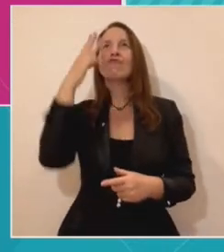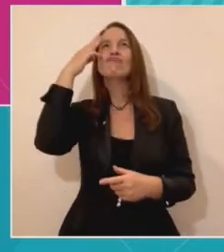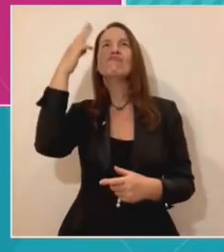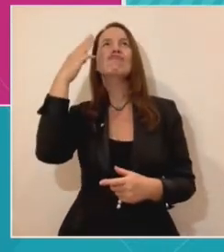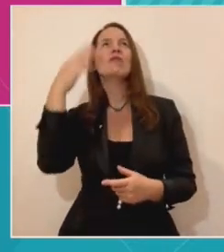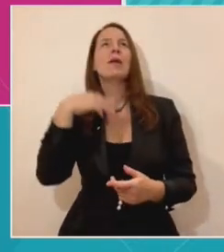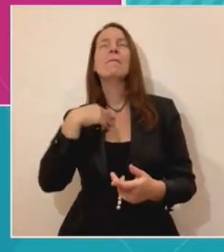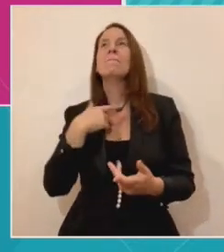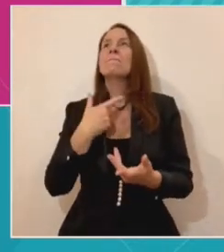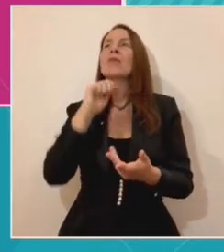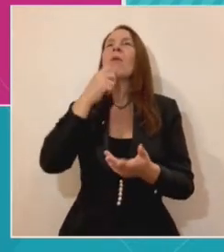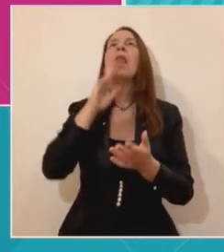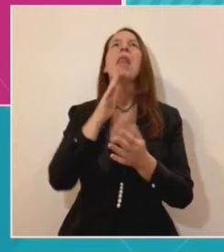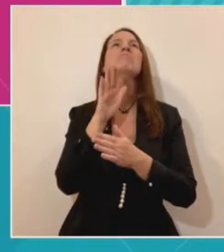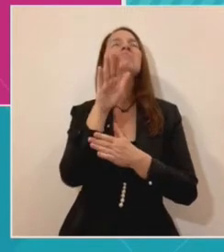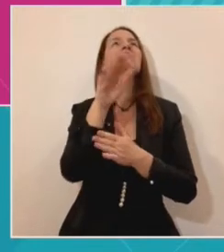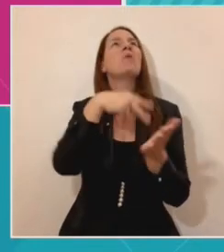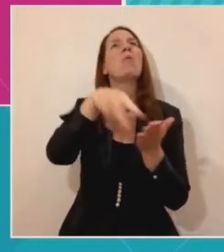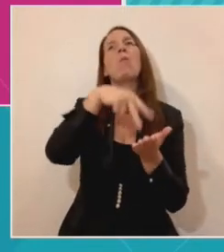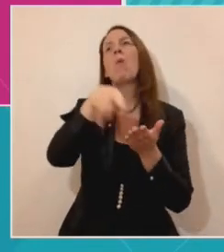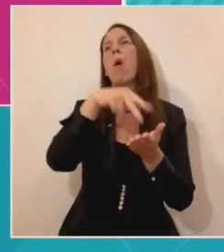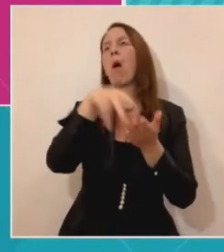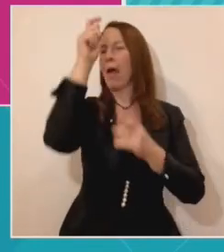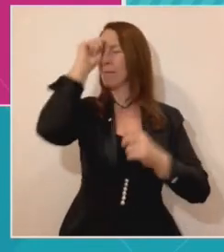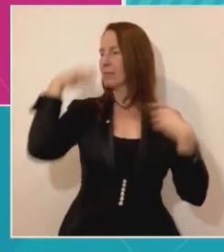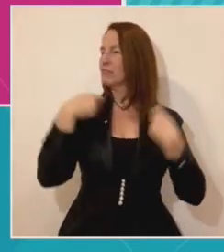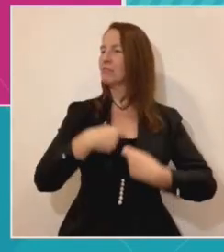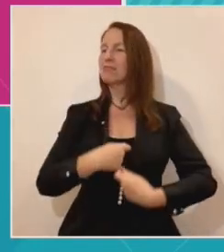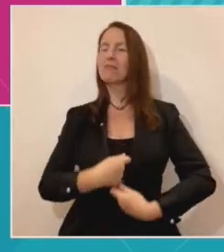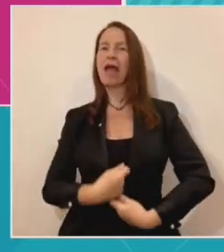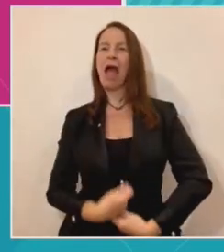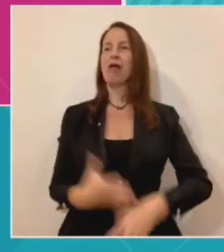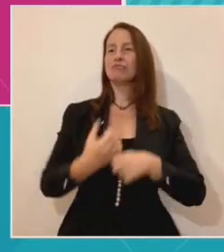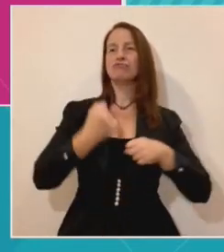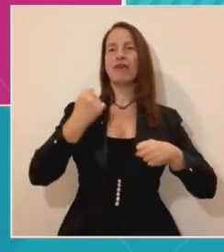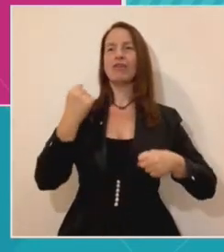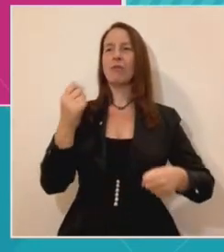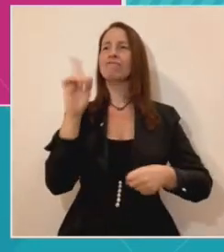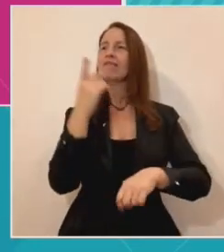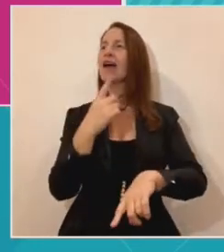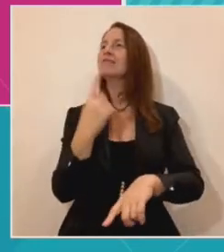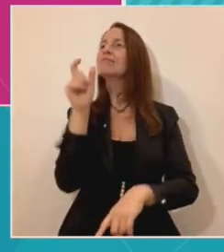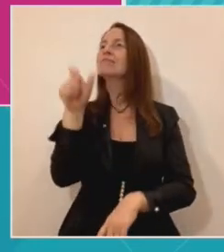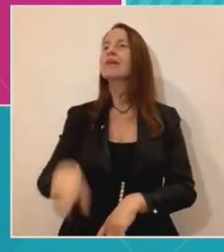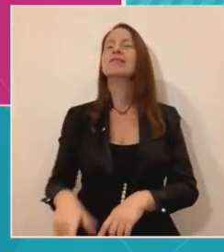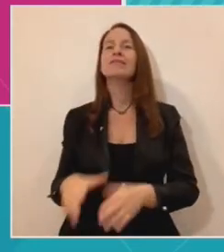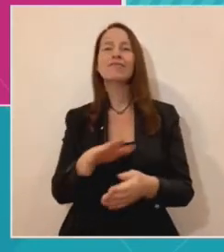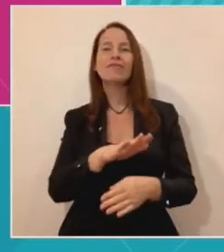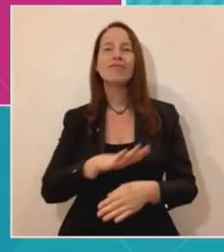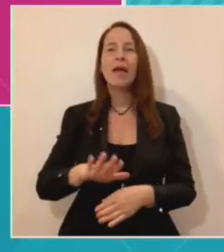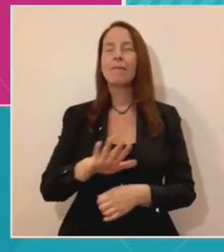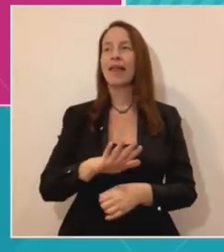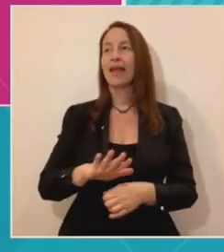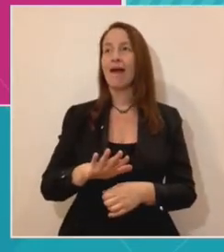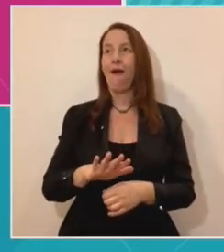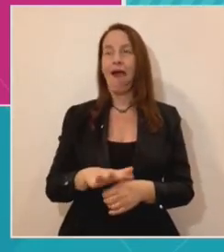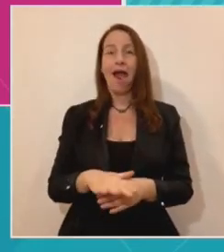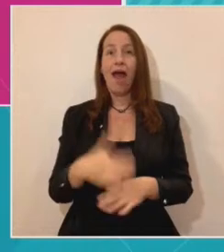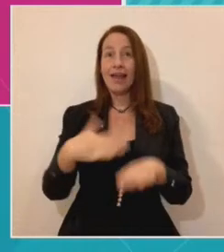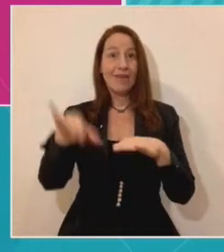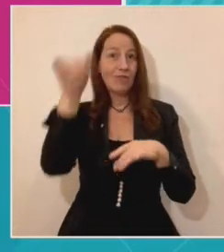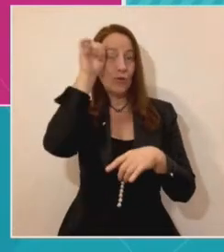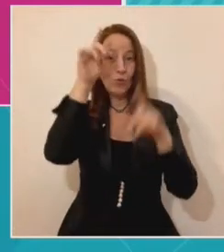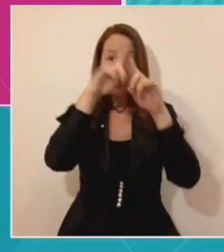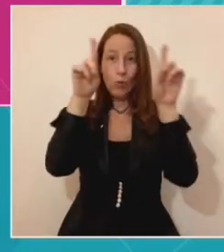with a cap and gown to become the first member of my family to graduate. I had no idea about all the adventures I had in store getting to that